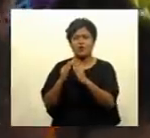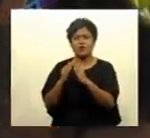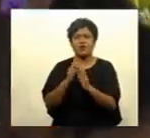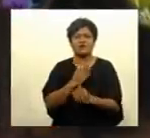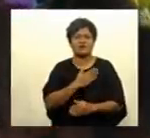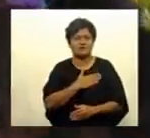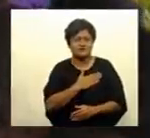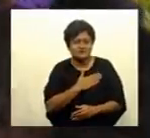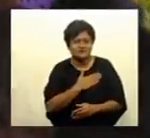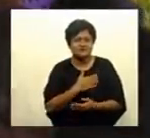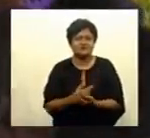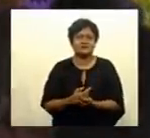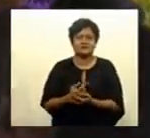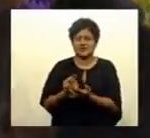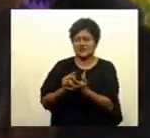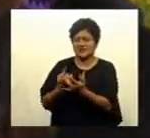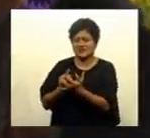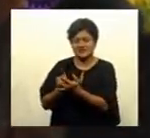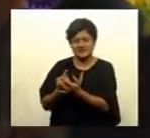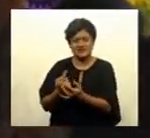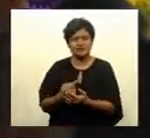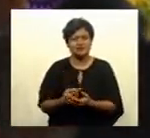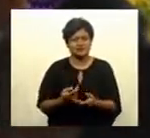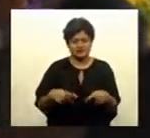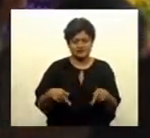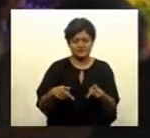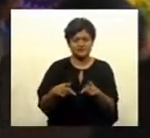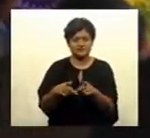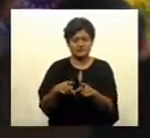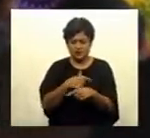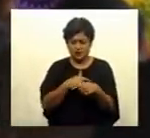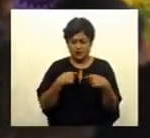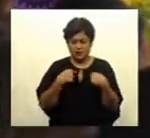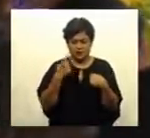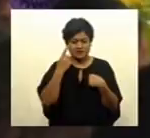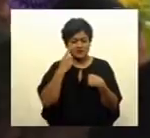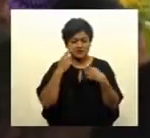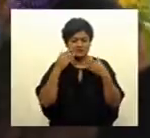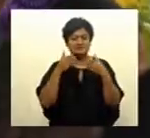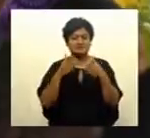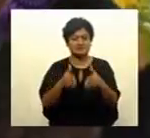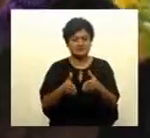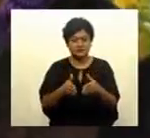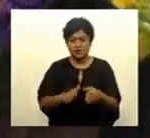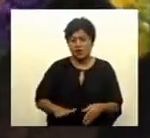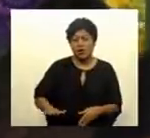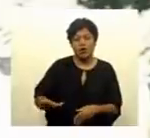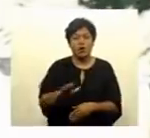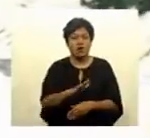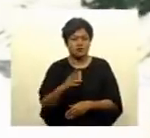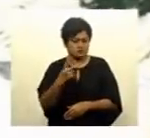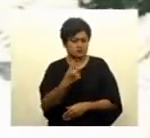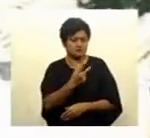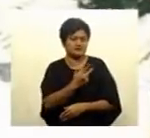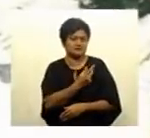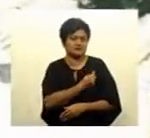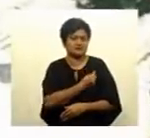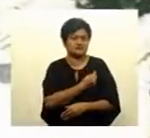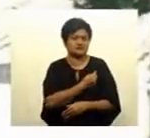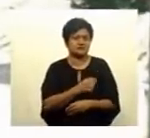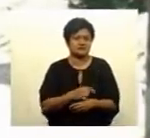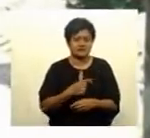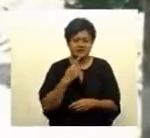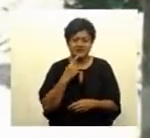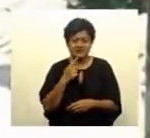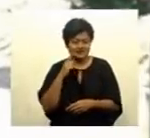home, and it's work in progress to, that's a KPI for us to have them all vaccinated. Malina Mbuli says seeing